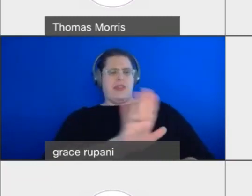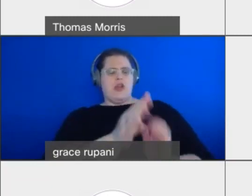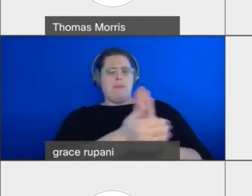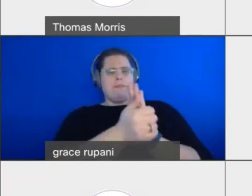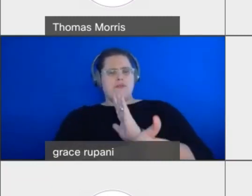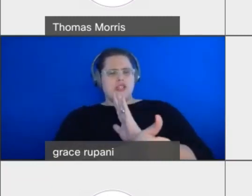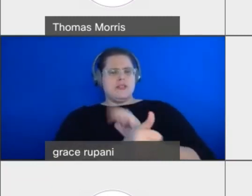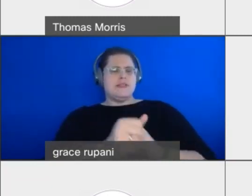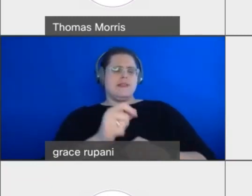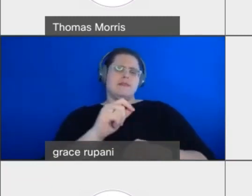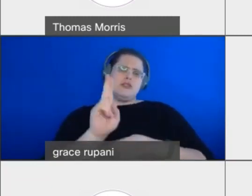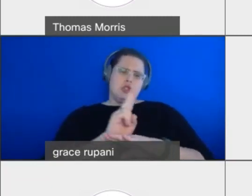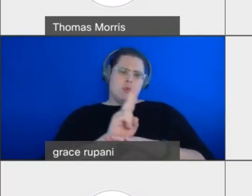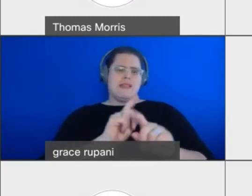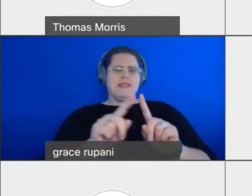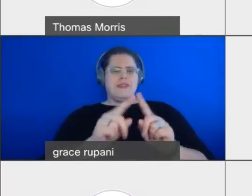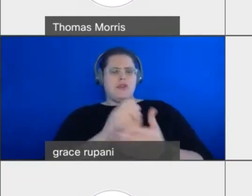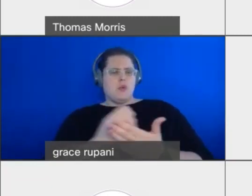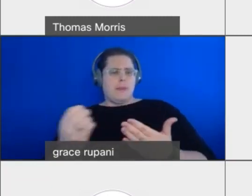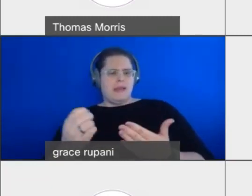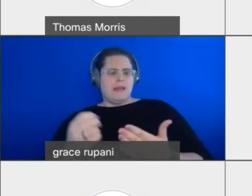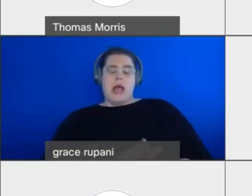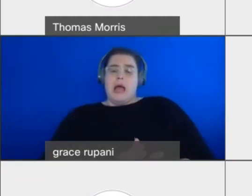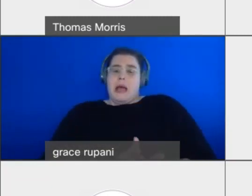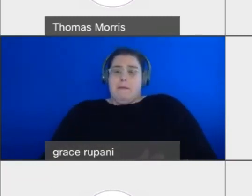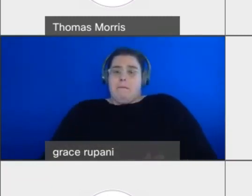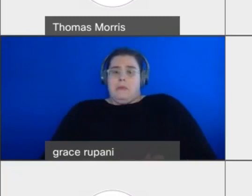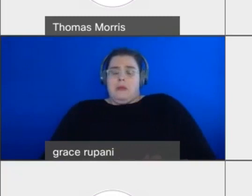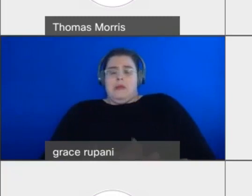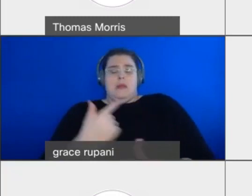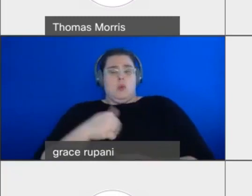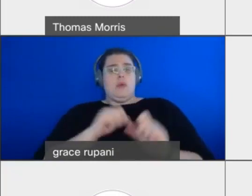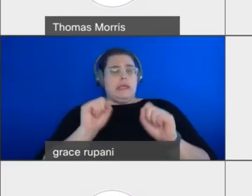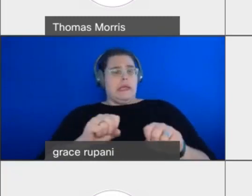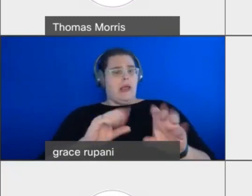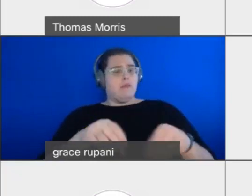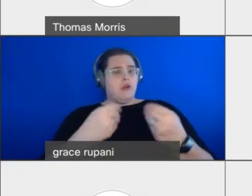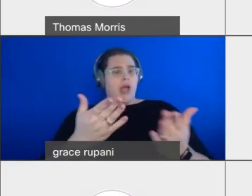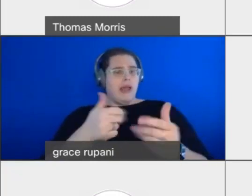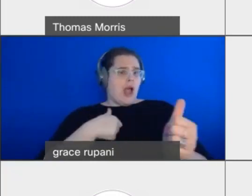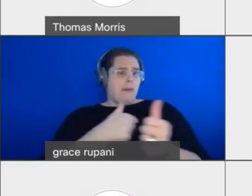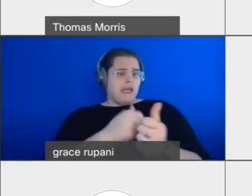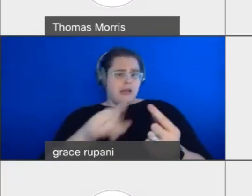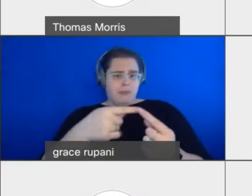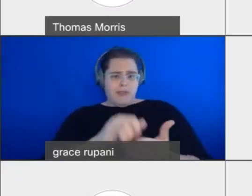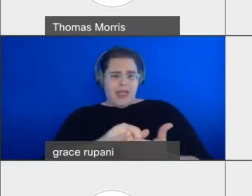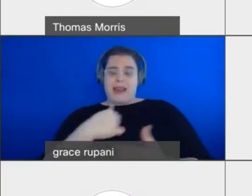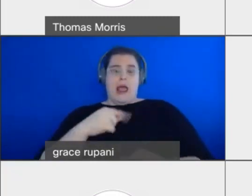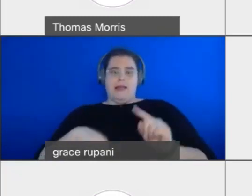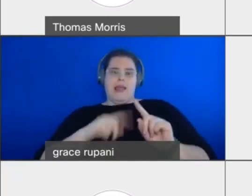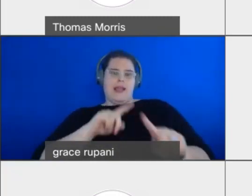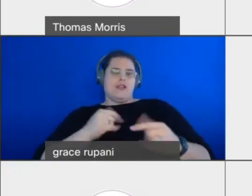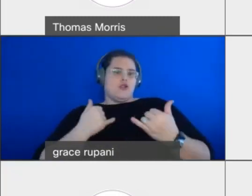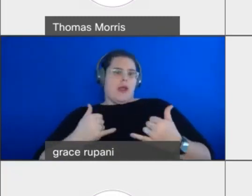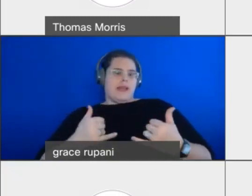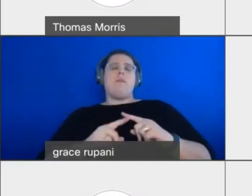So we can provide an update on that. I can't answer that question right now. But those are important